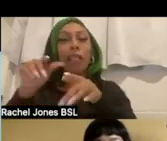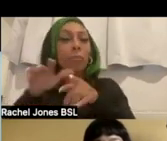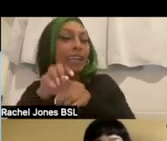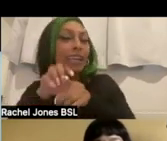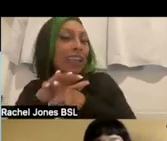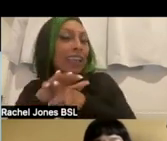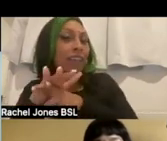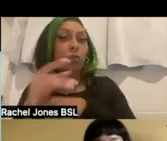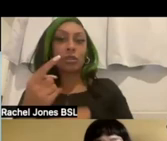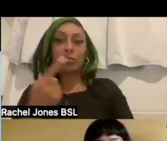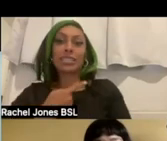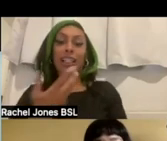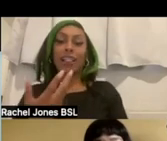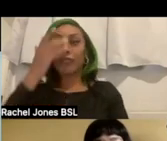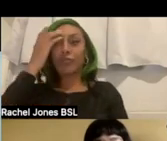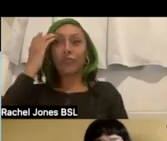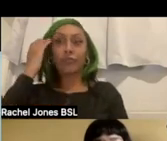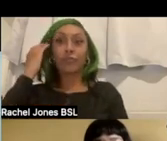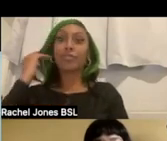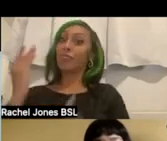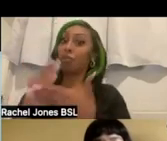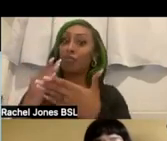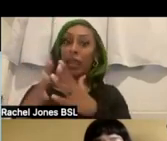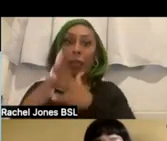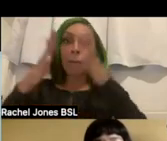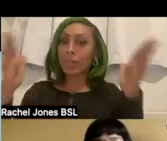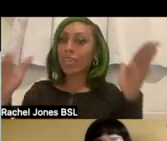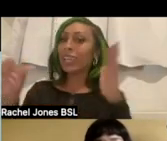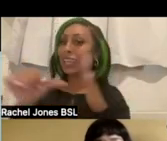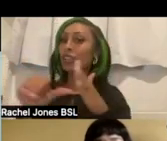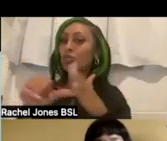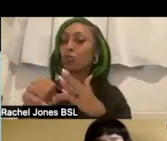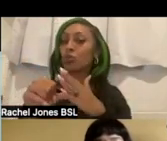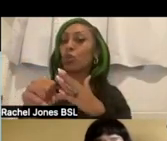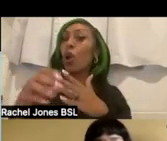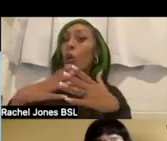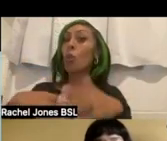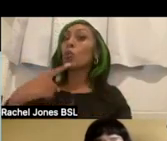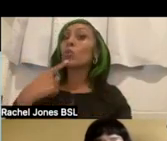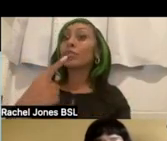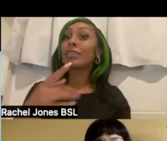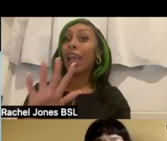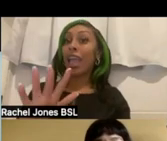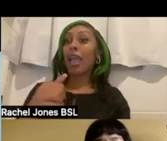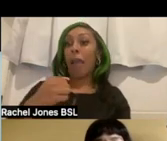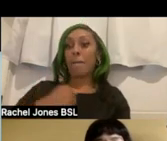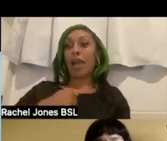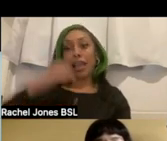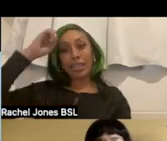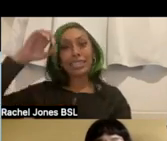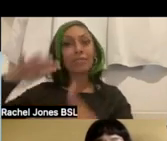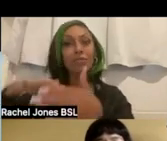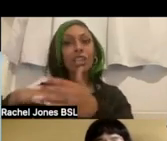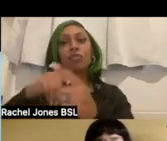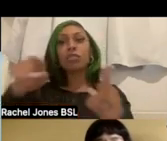issue. And I would just like to say here that if my experience is familiar to anyone and they feel they need support, then